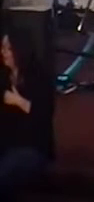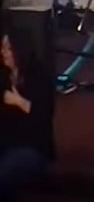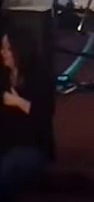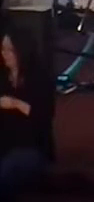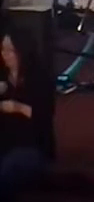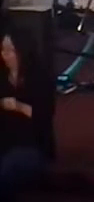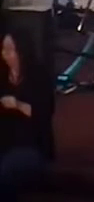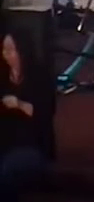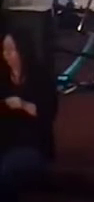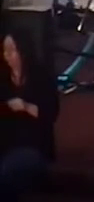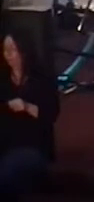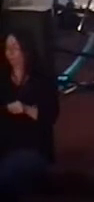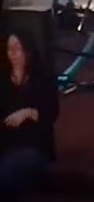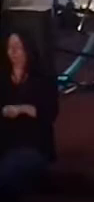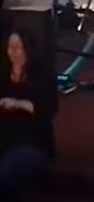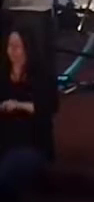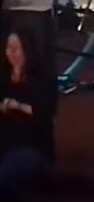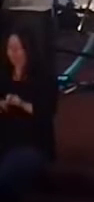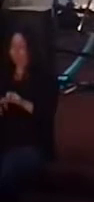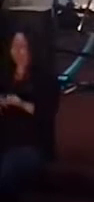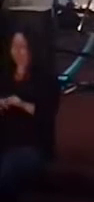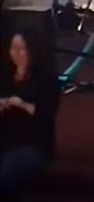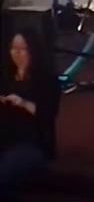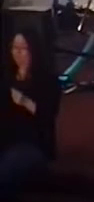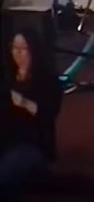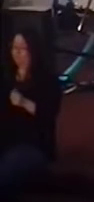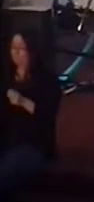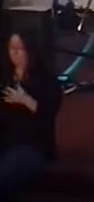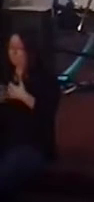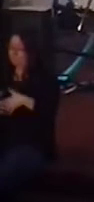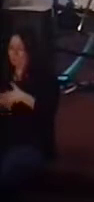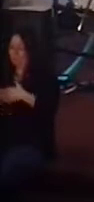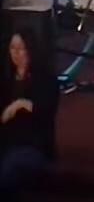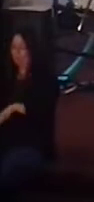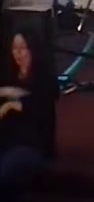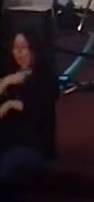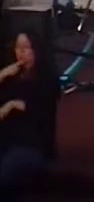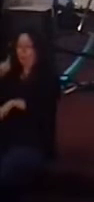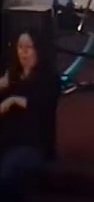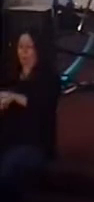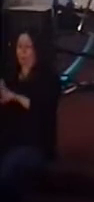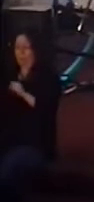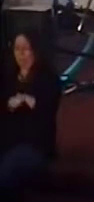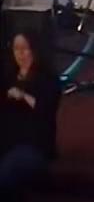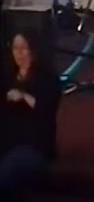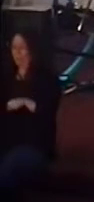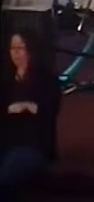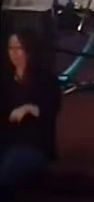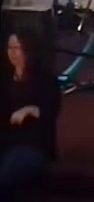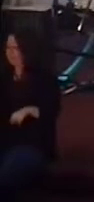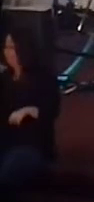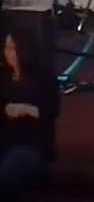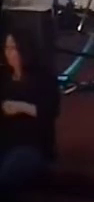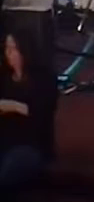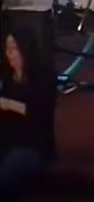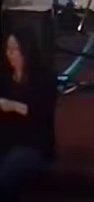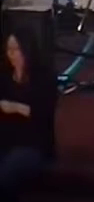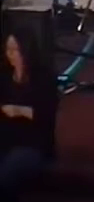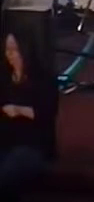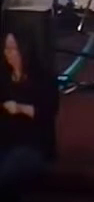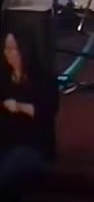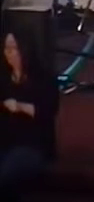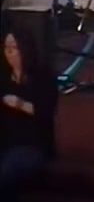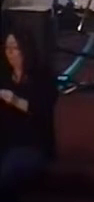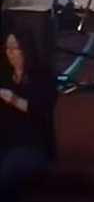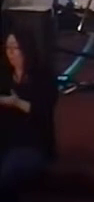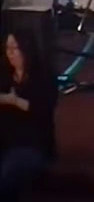quarter, and I would just sit there at the Cruisin' USA machine as long as possible. And if I didn't win, I'd pop another quarter in, and I would just drive my little